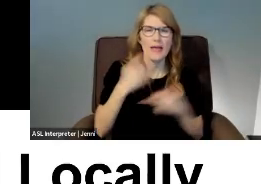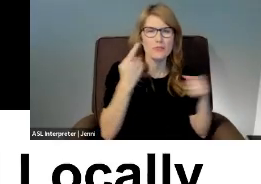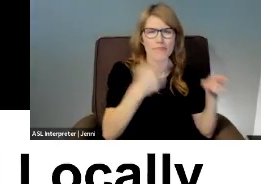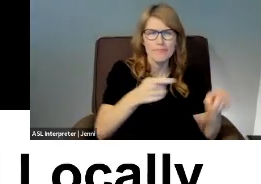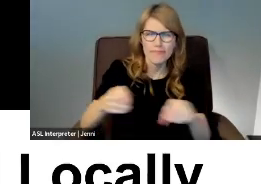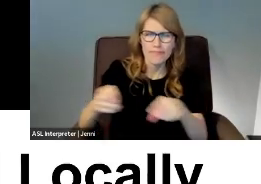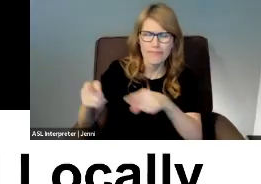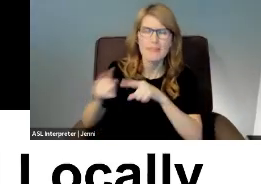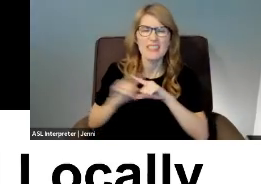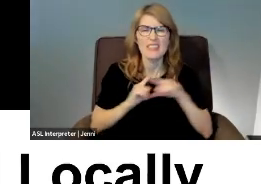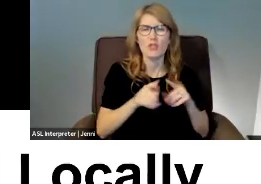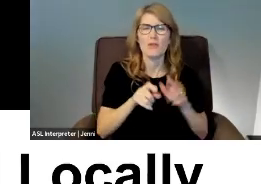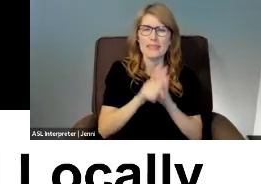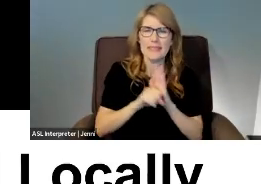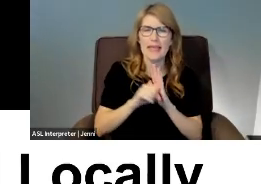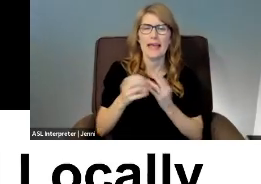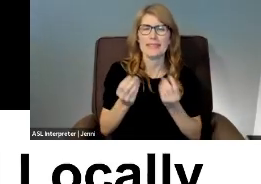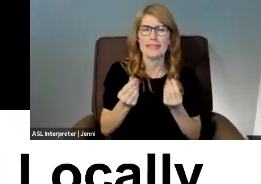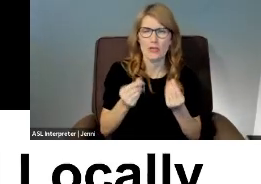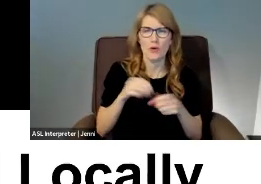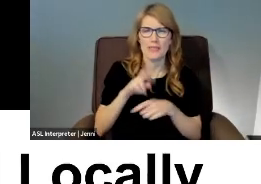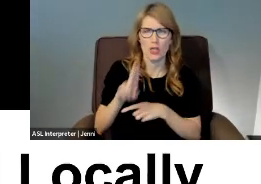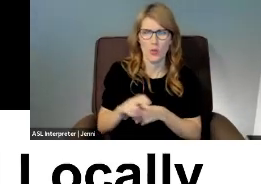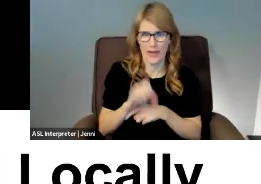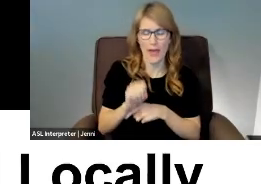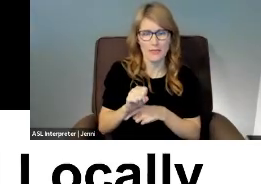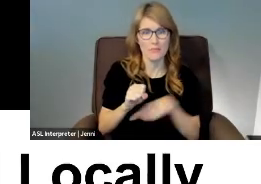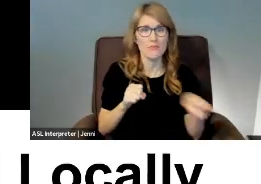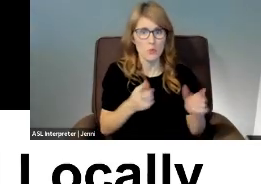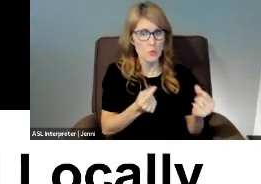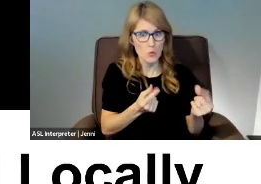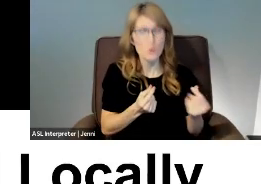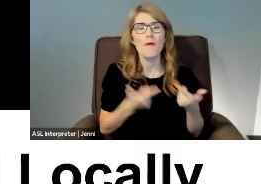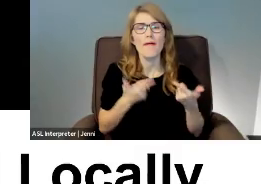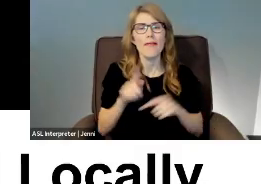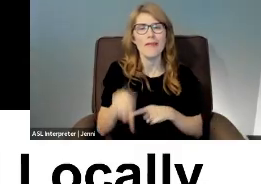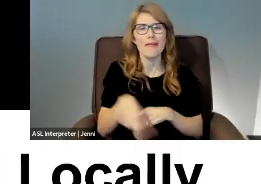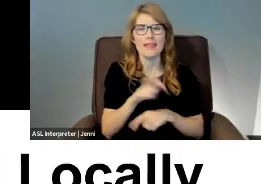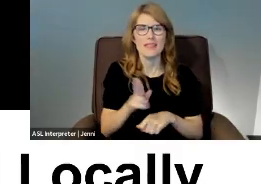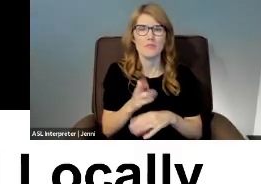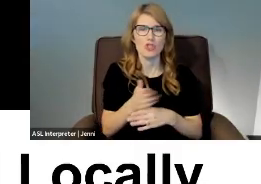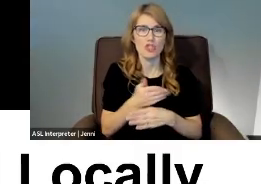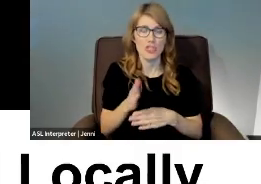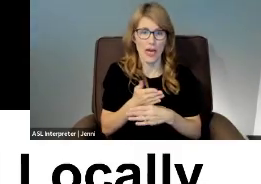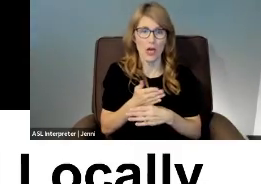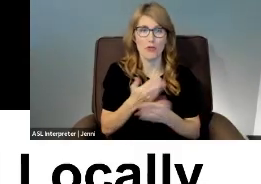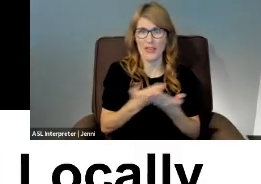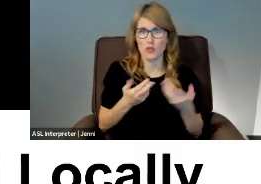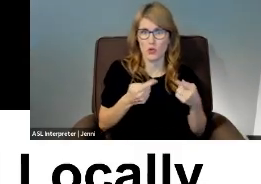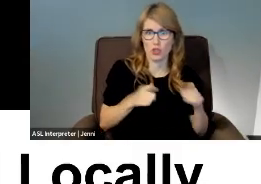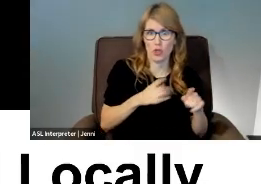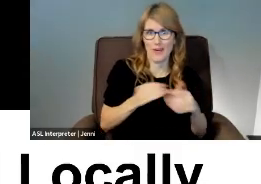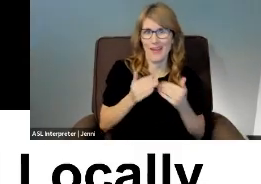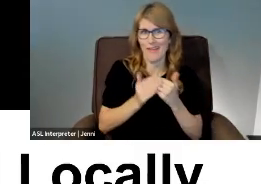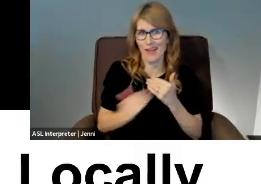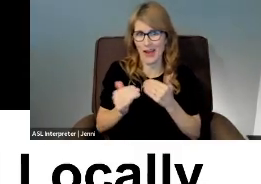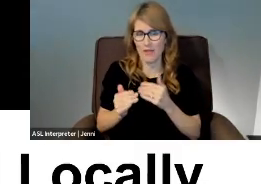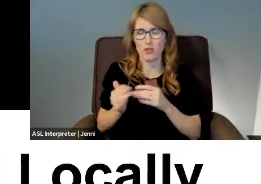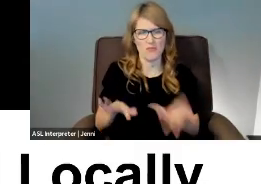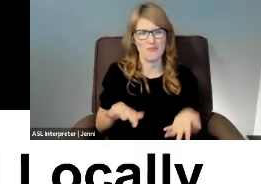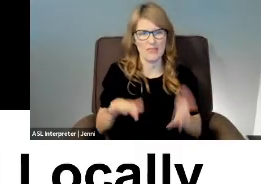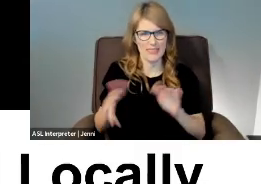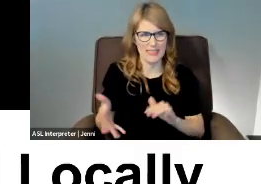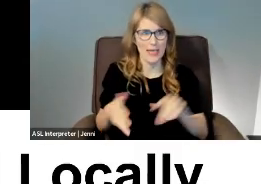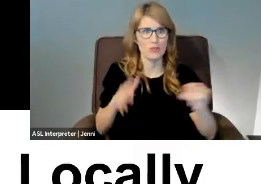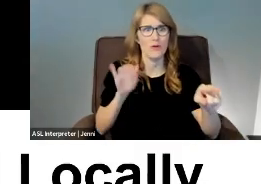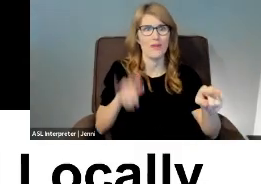It enables states to share resources during and after disasters. So EMAC provides a fast and legally sound